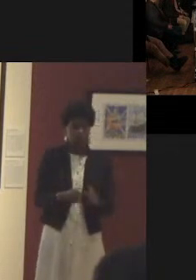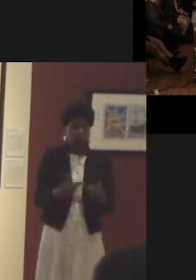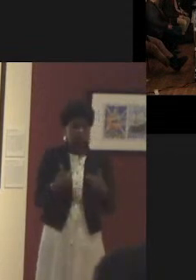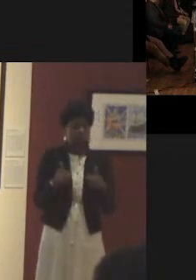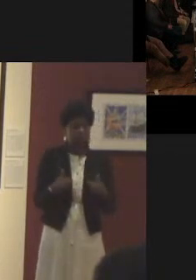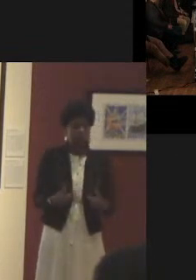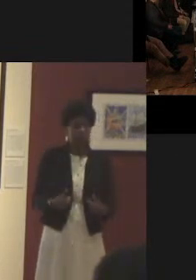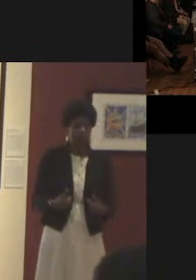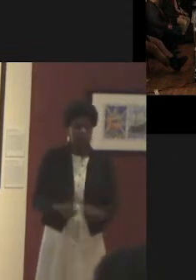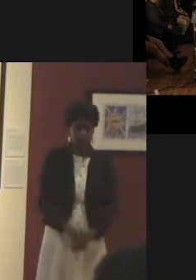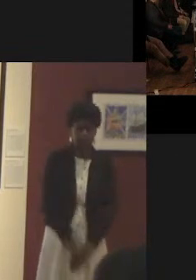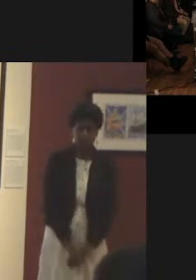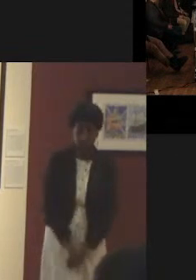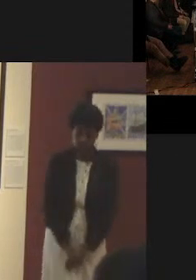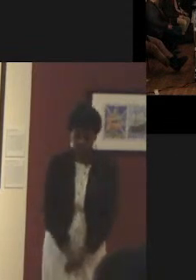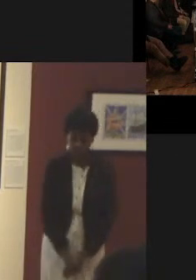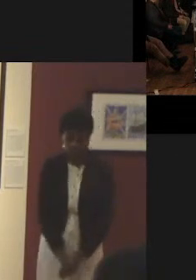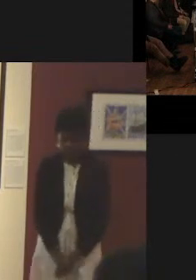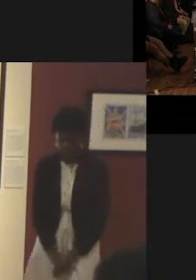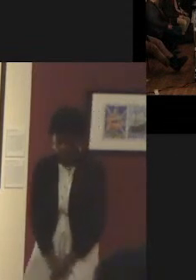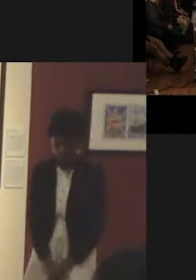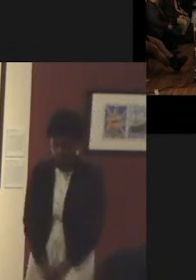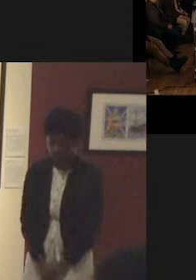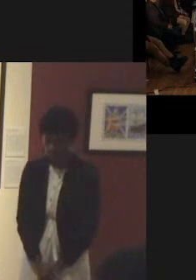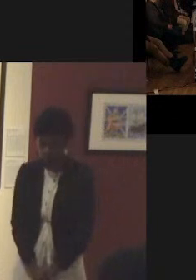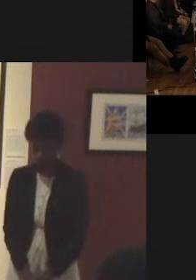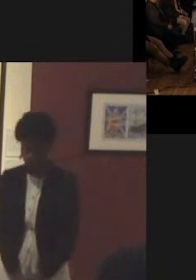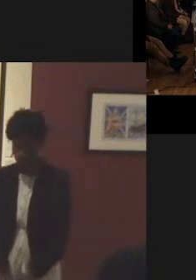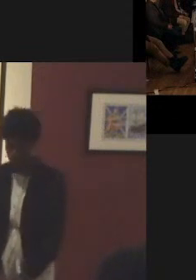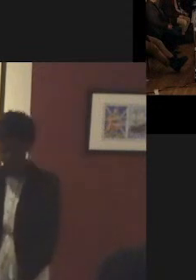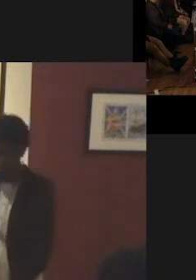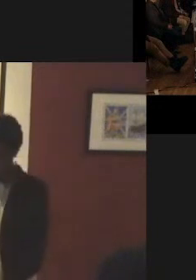humanity. And in doing so,